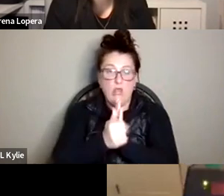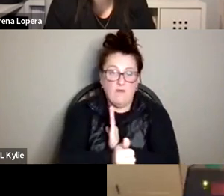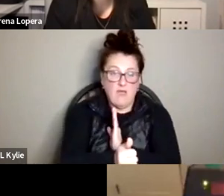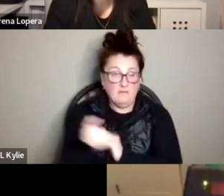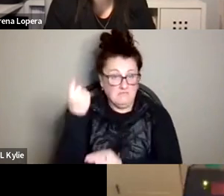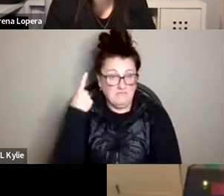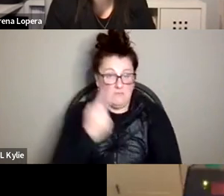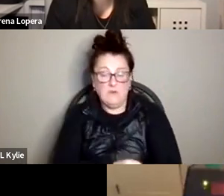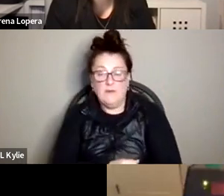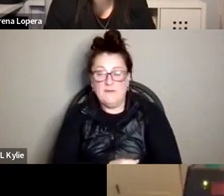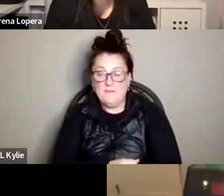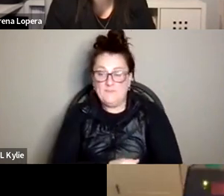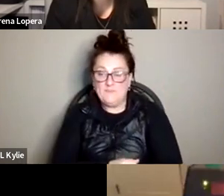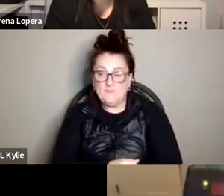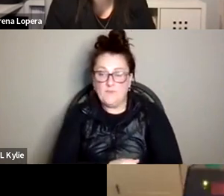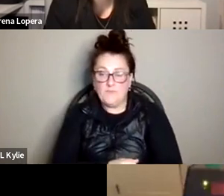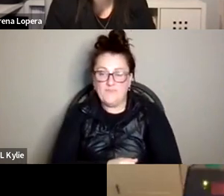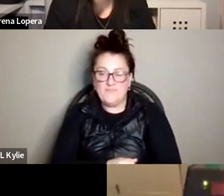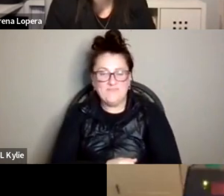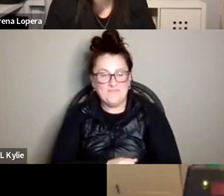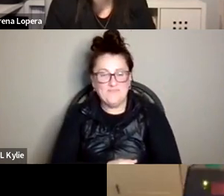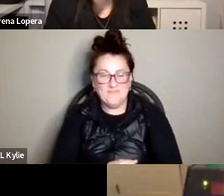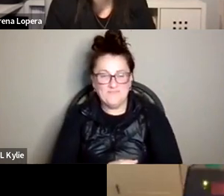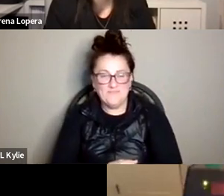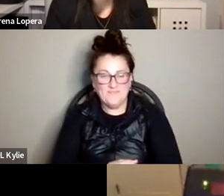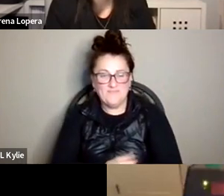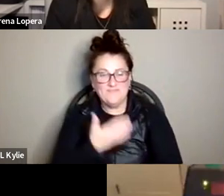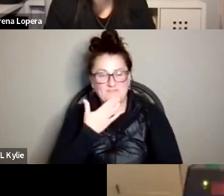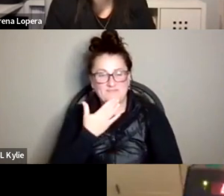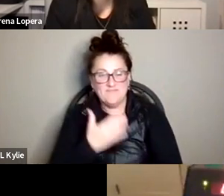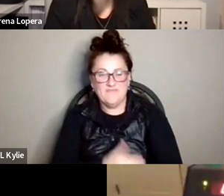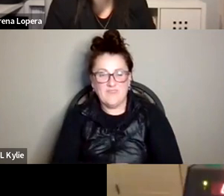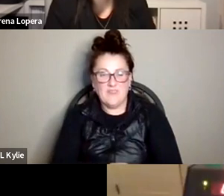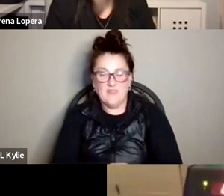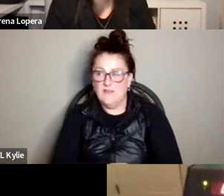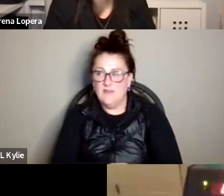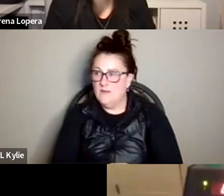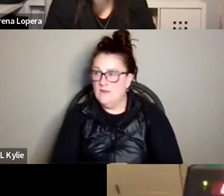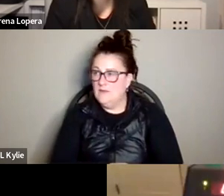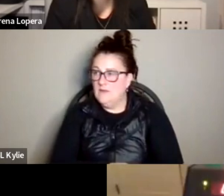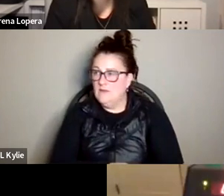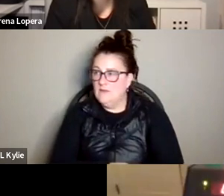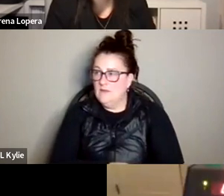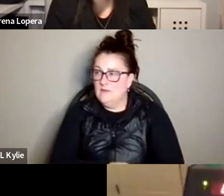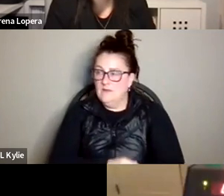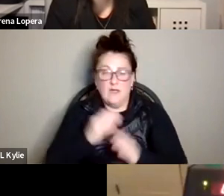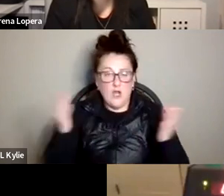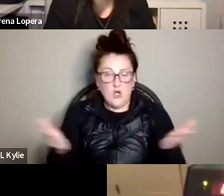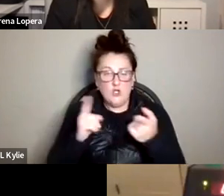help? Okay. Thank you. I would urge you to go to the